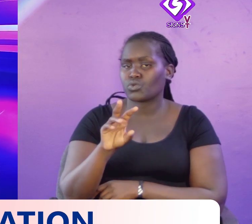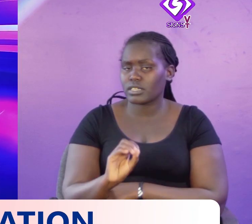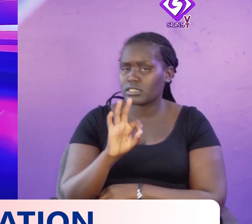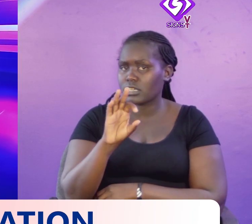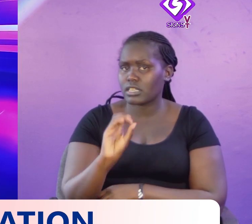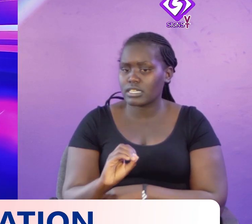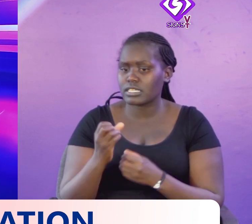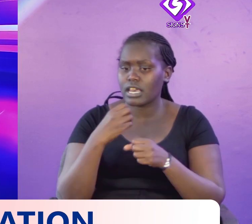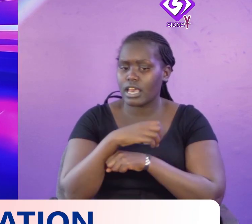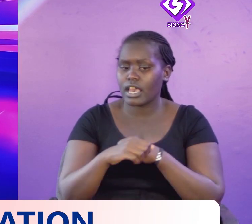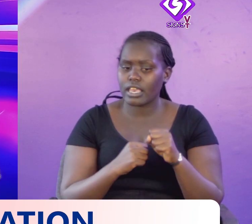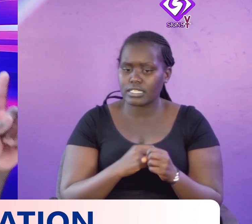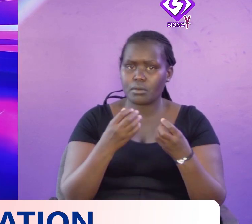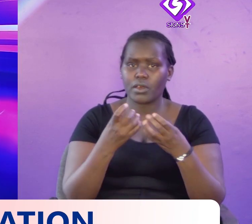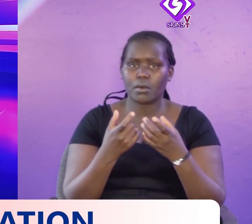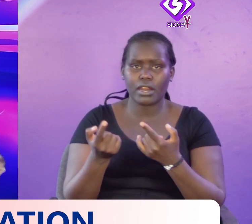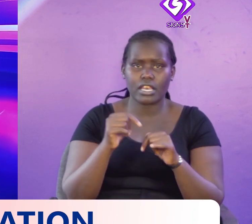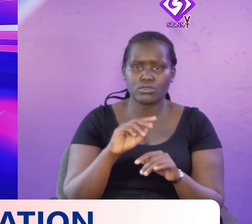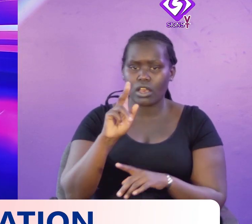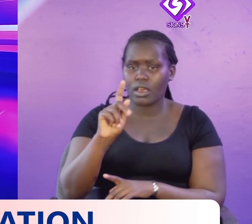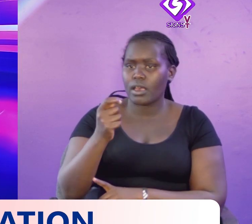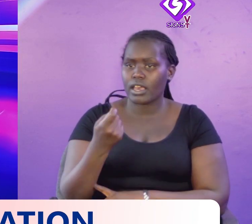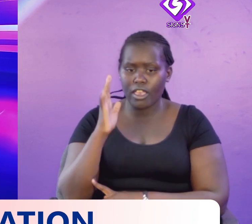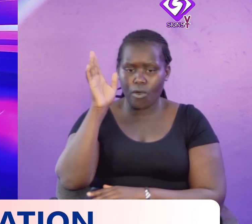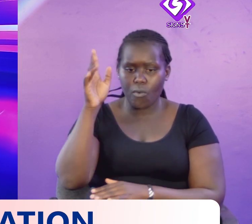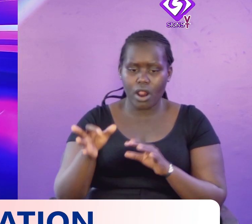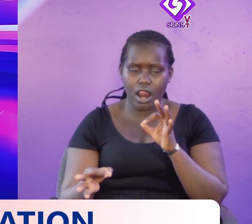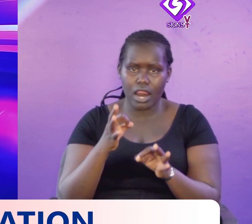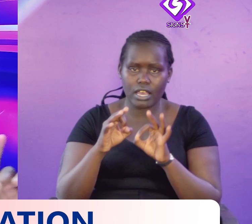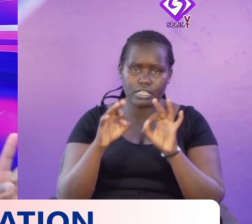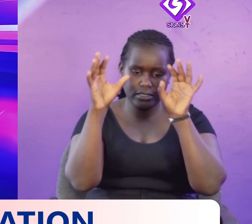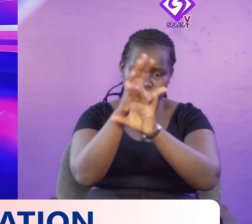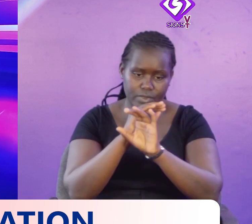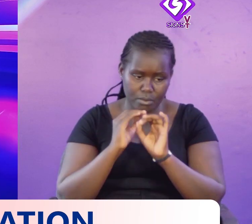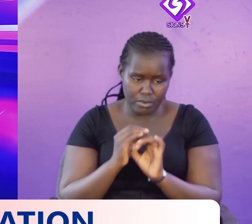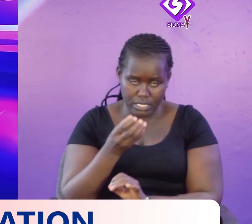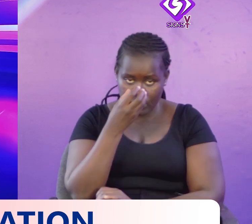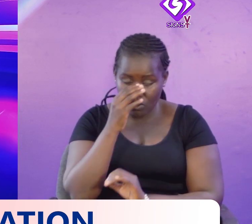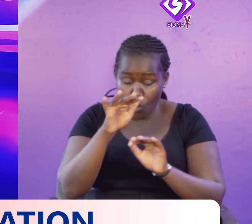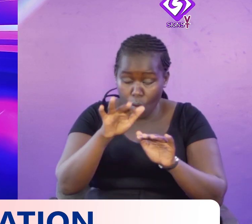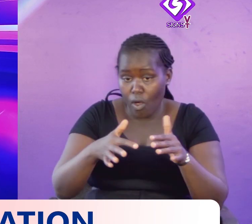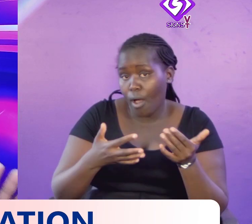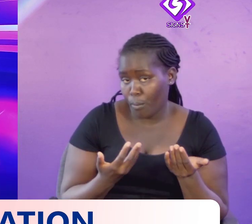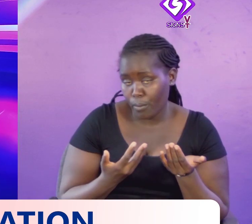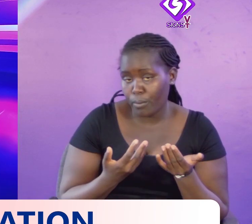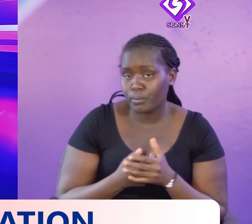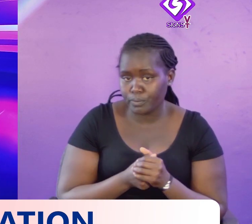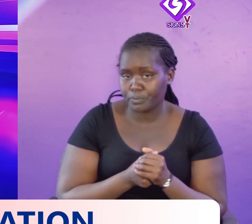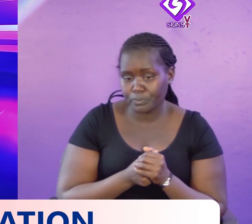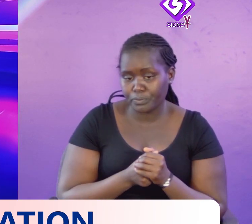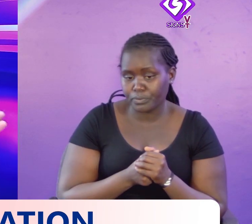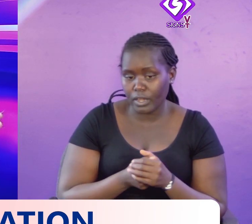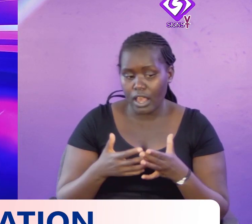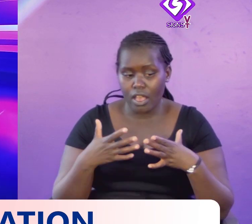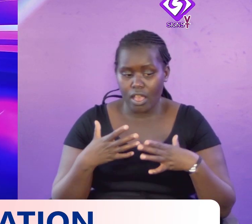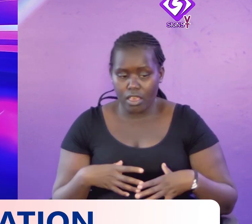many years to come today, Yes. Kenya will judge President Ruto in this way. Definitely. The people